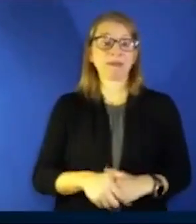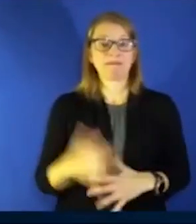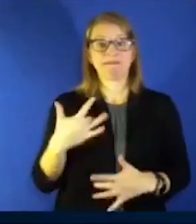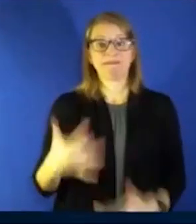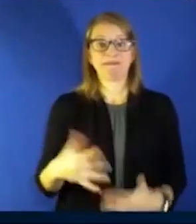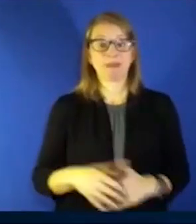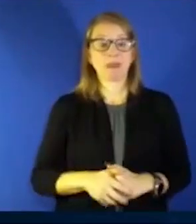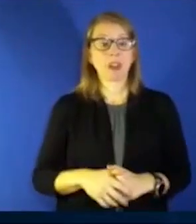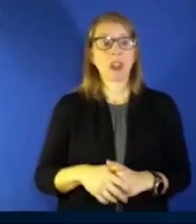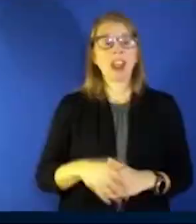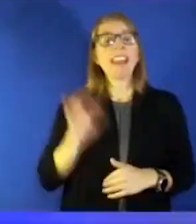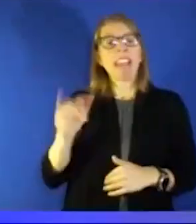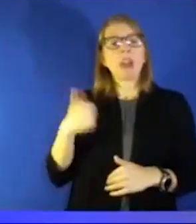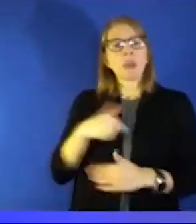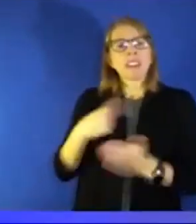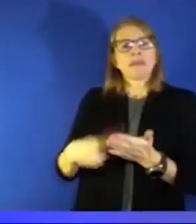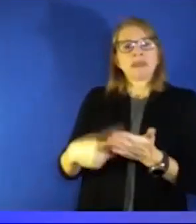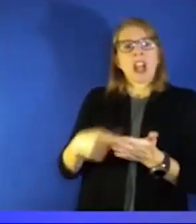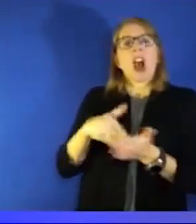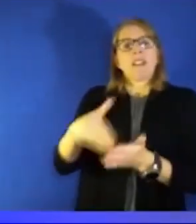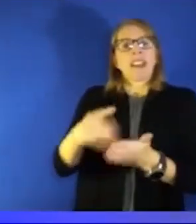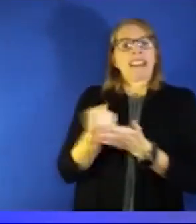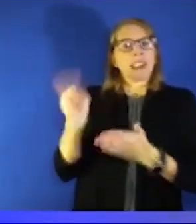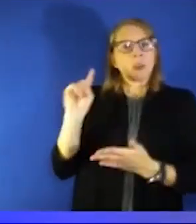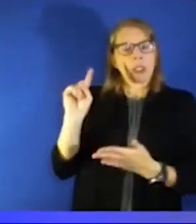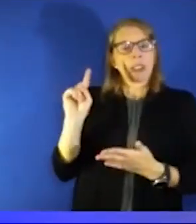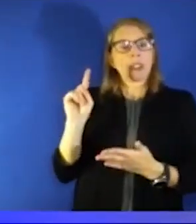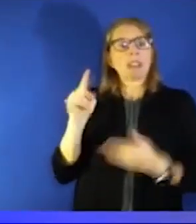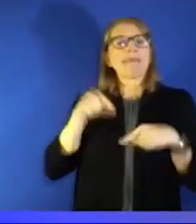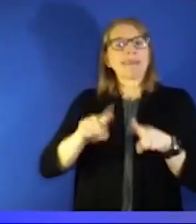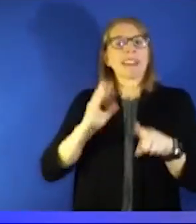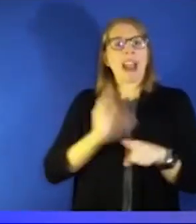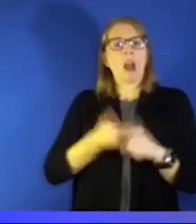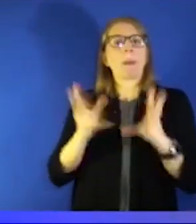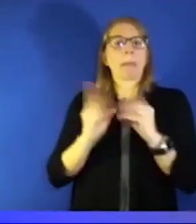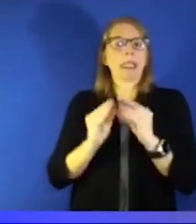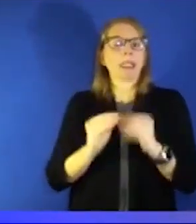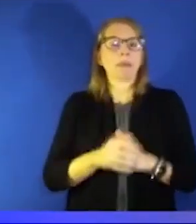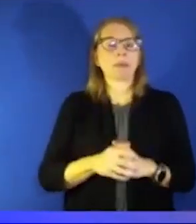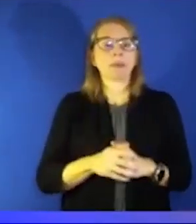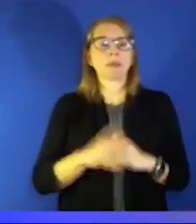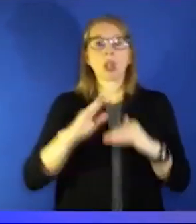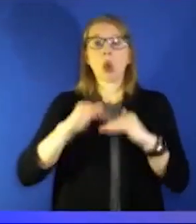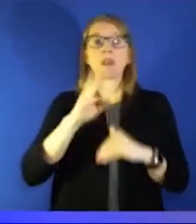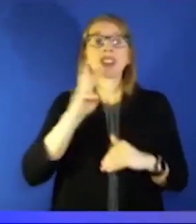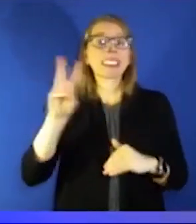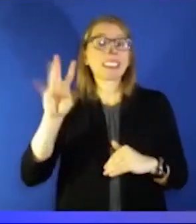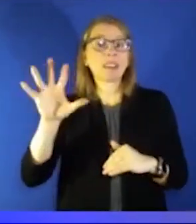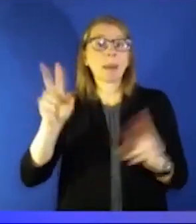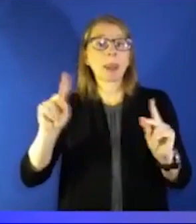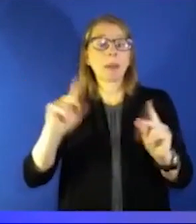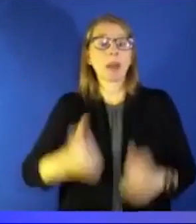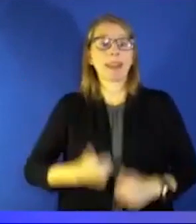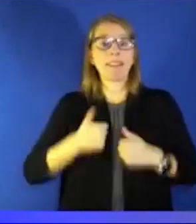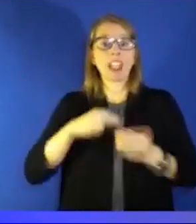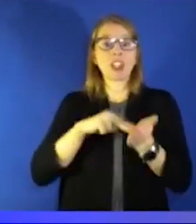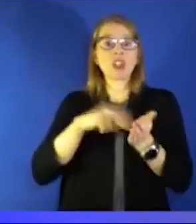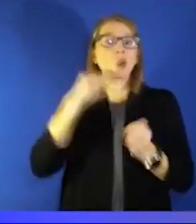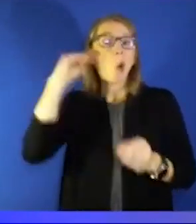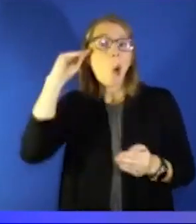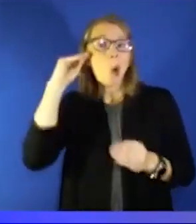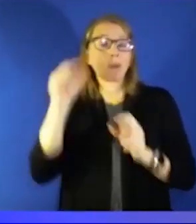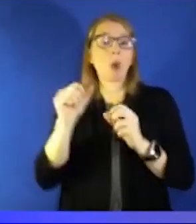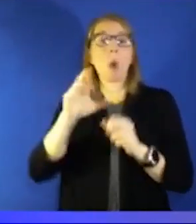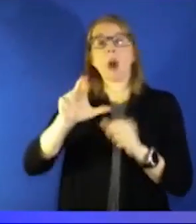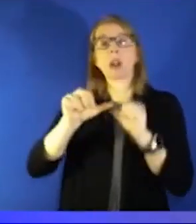about quite a bit last week when we had our meeting, as over 65, people living in nursing homes, other long-term care